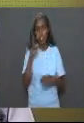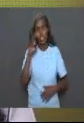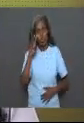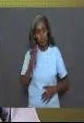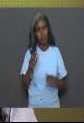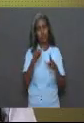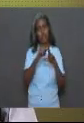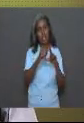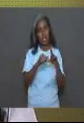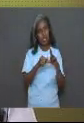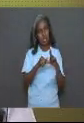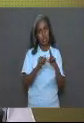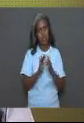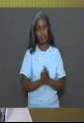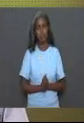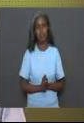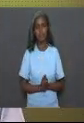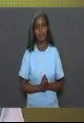the two angles.